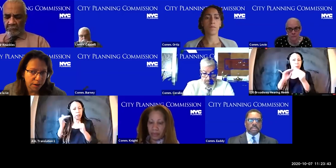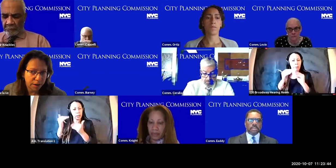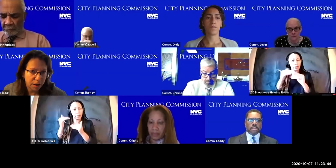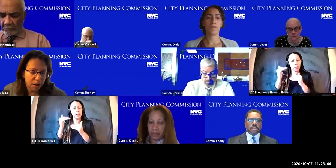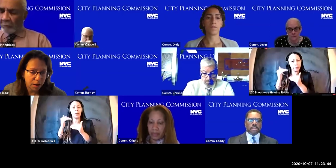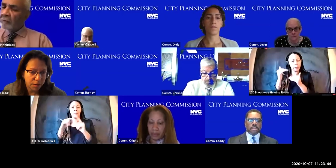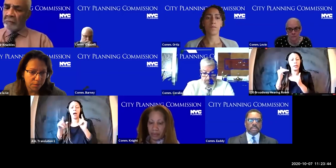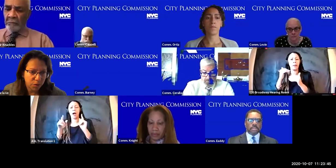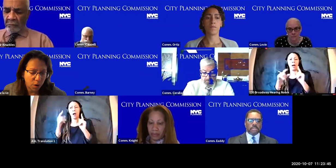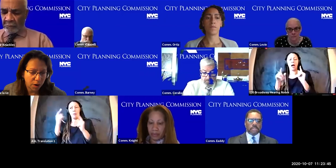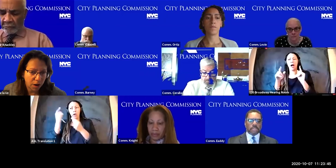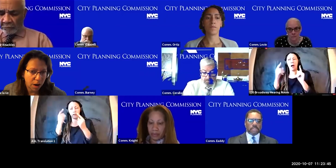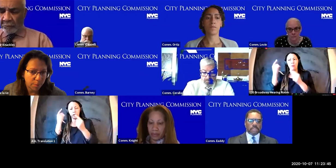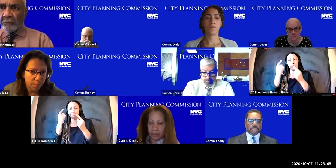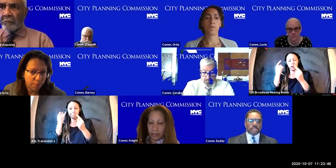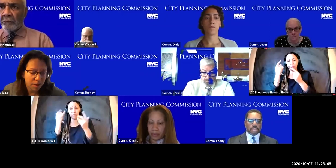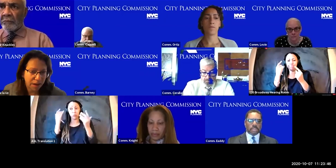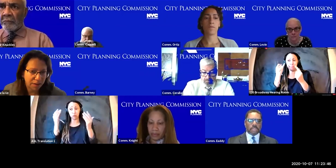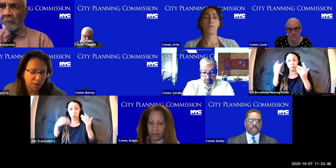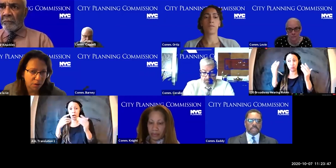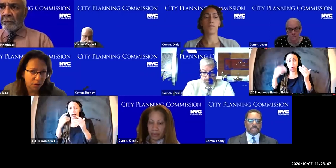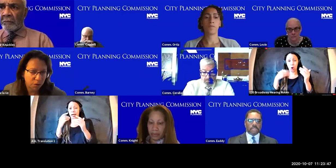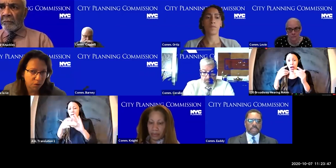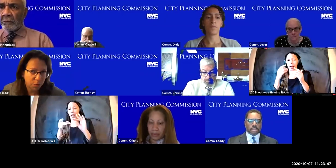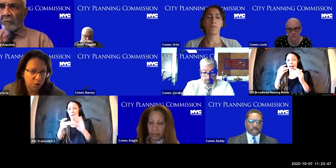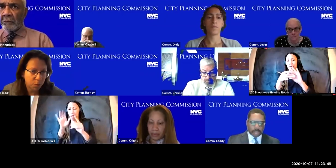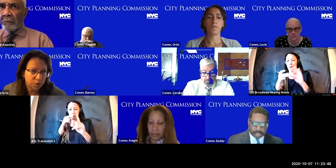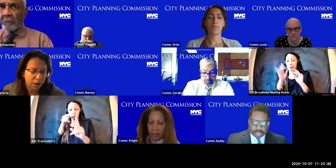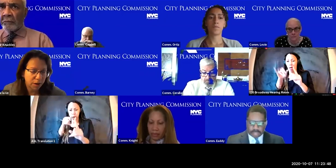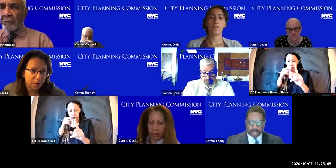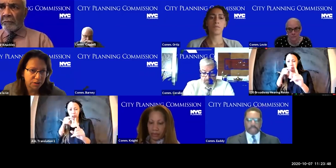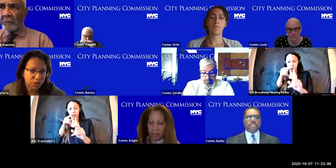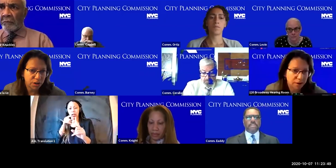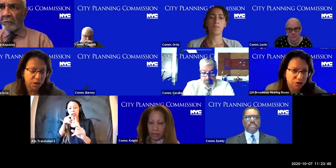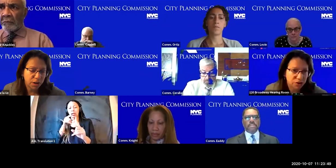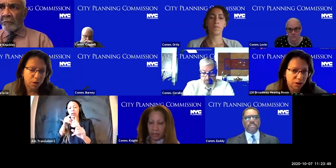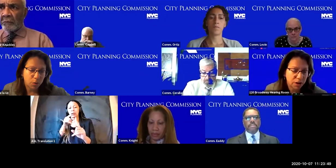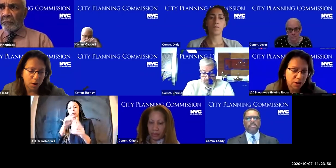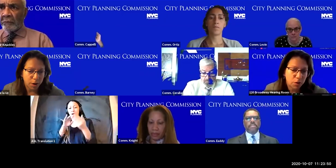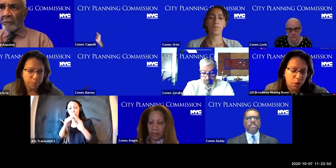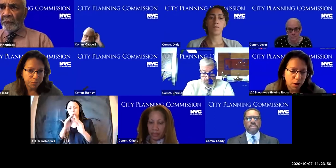wondering if you want to comment about that. And then the community board's recommendation